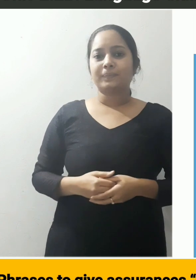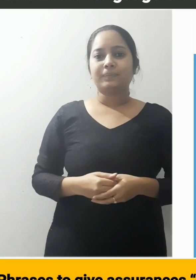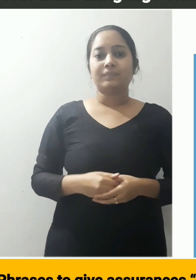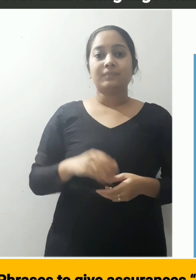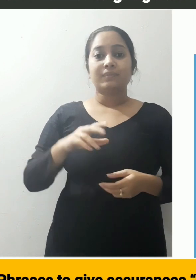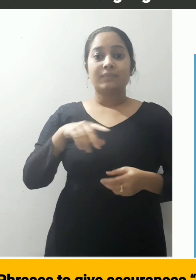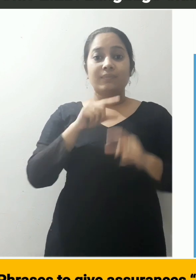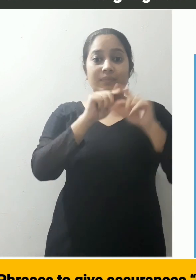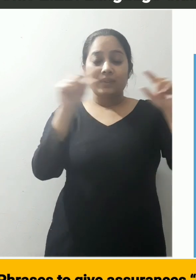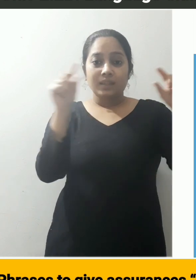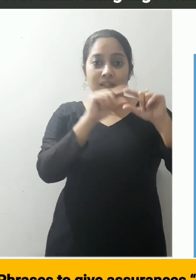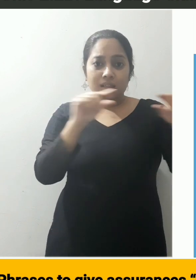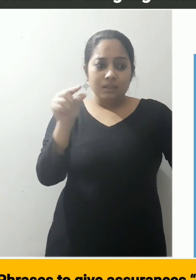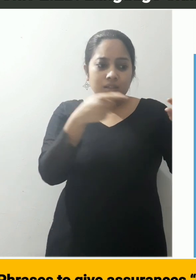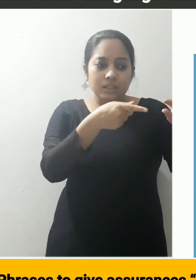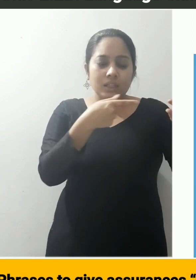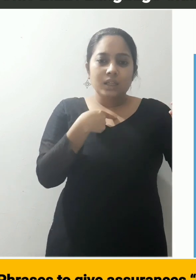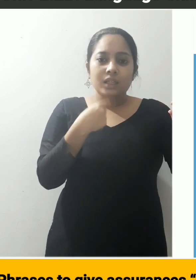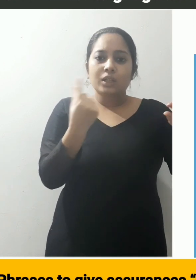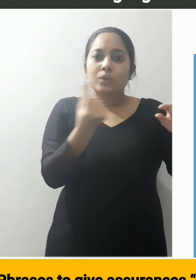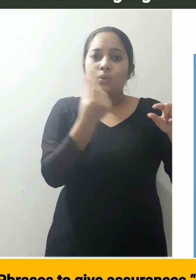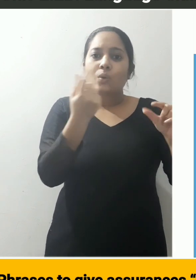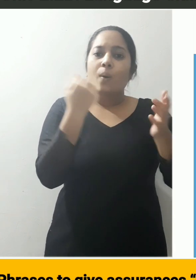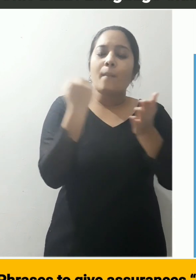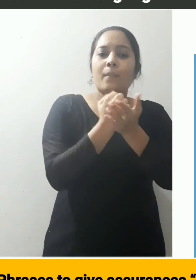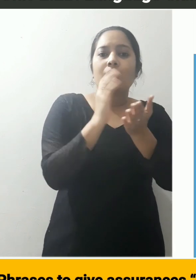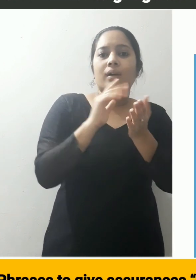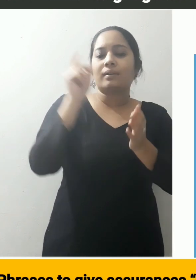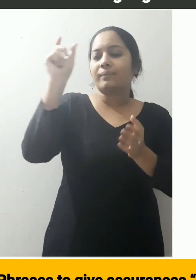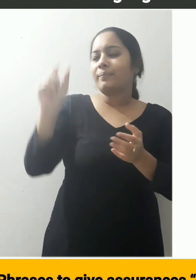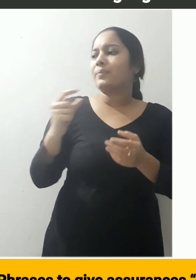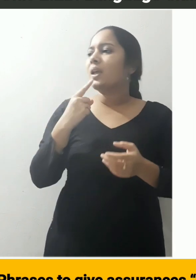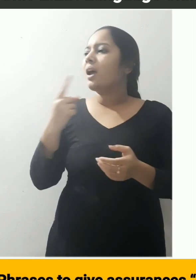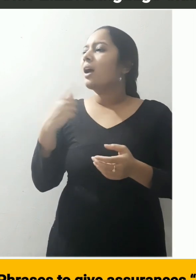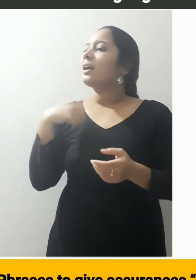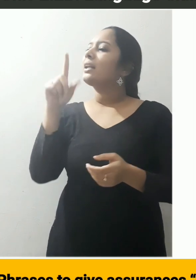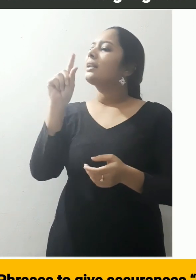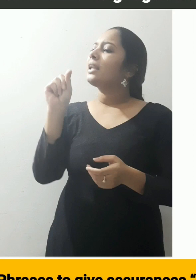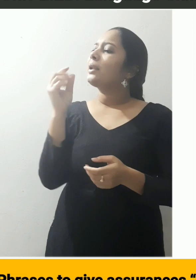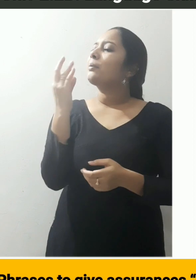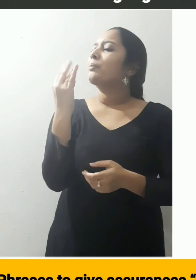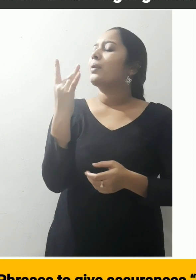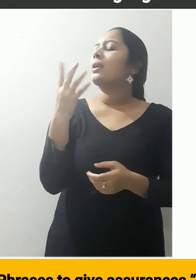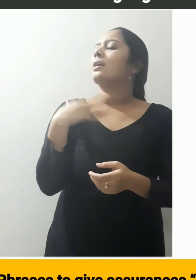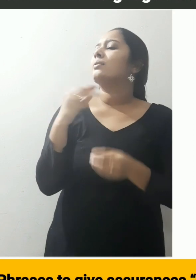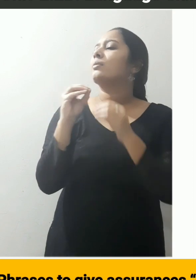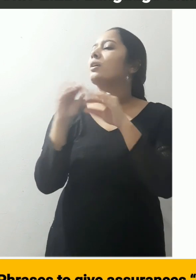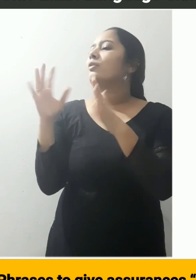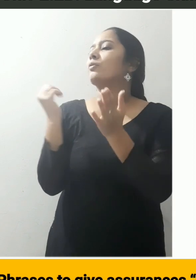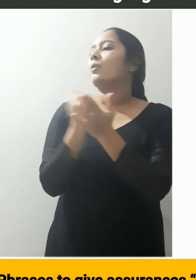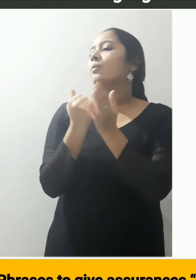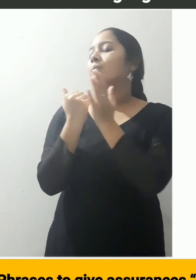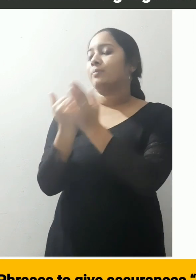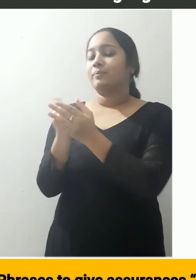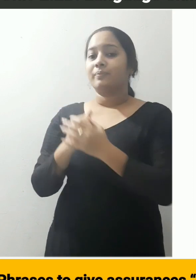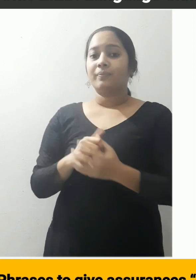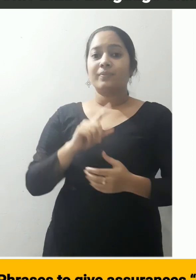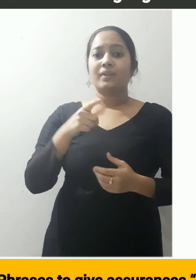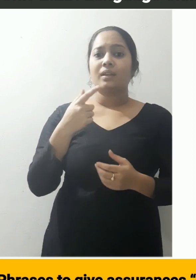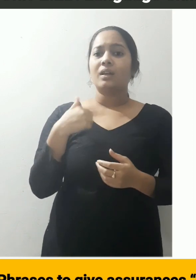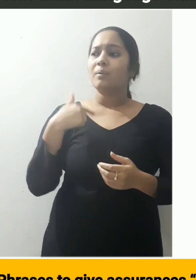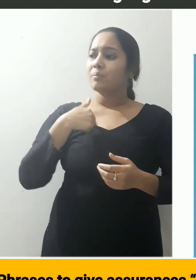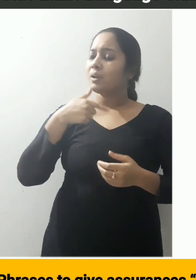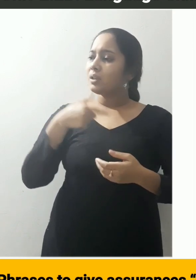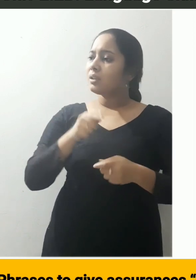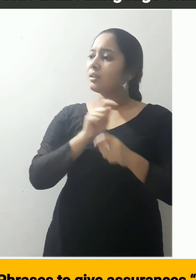surely help you block your SIM card in next 10 minutes. We are here at your service and will